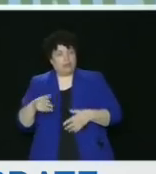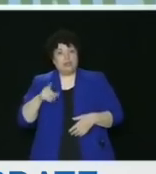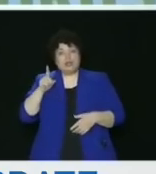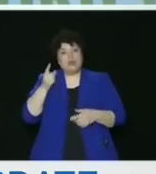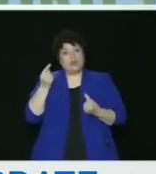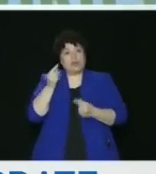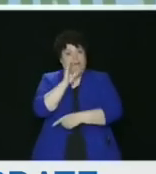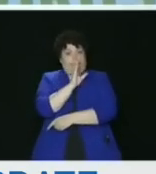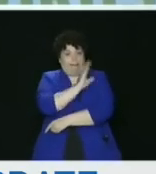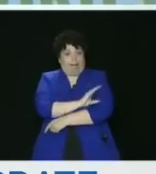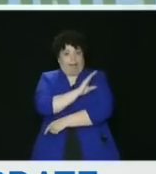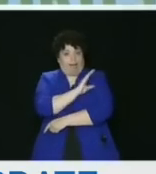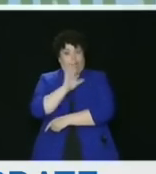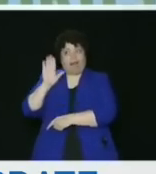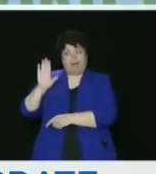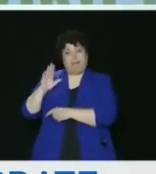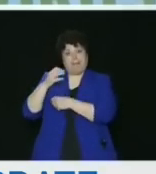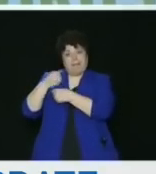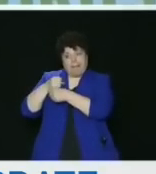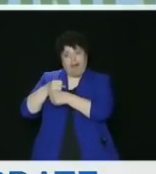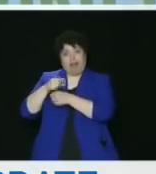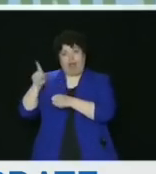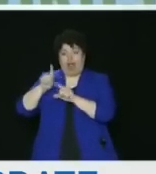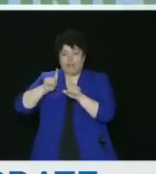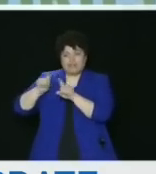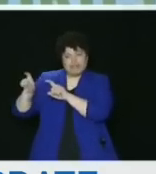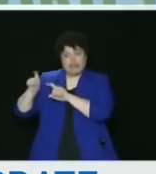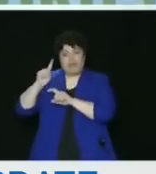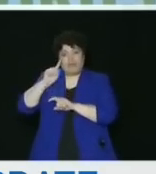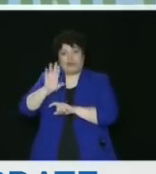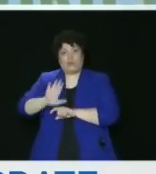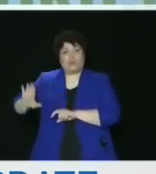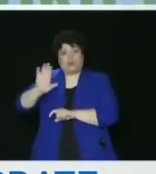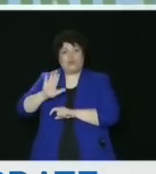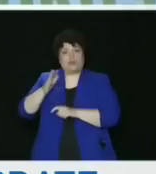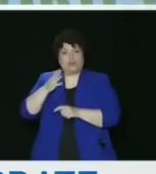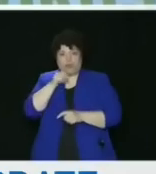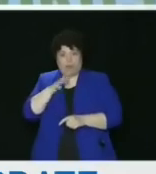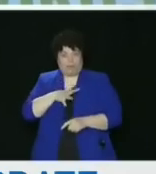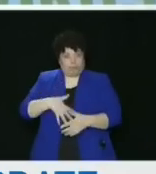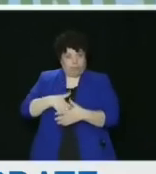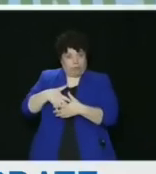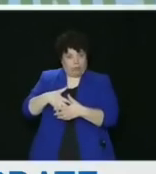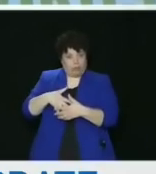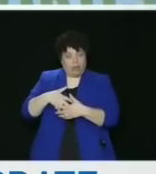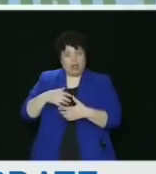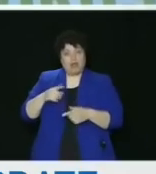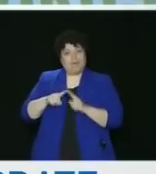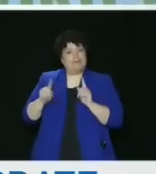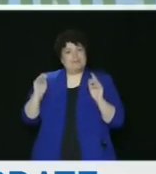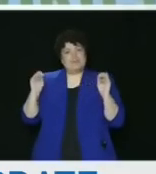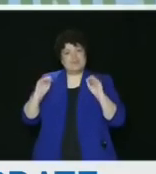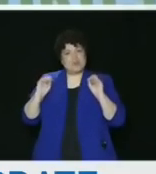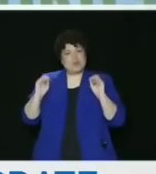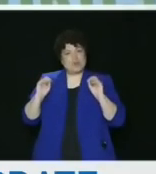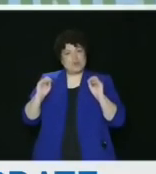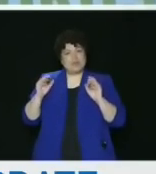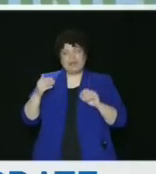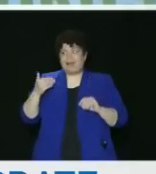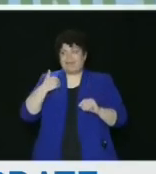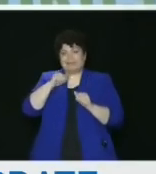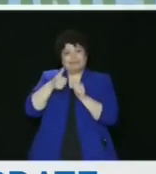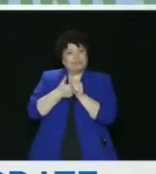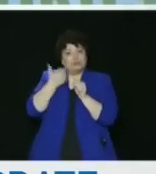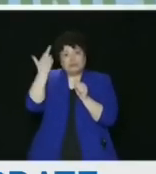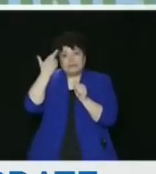include pregnant women, certainly these initial clinical trials, but there's no biological reason